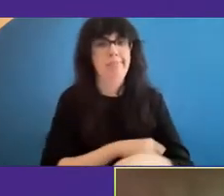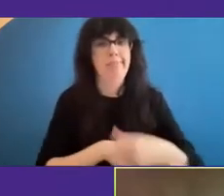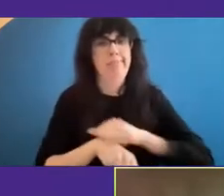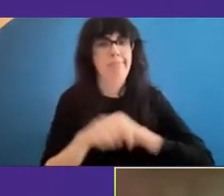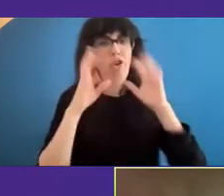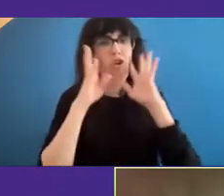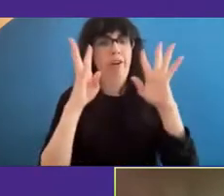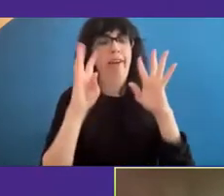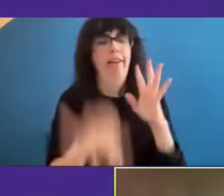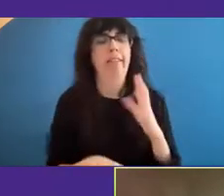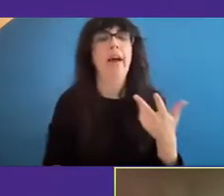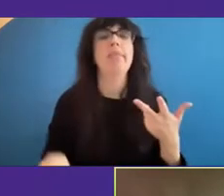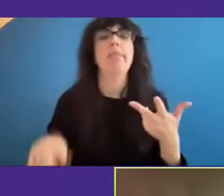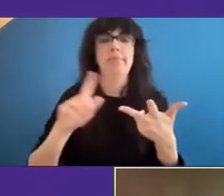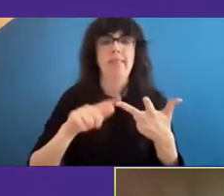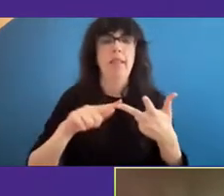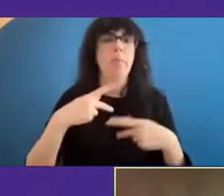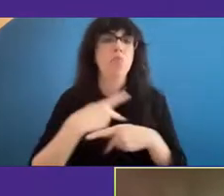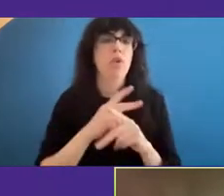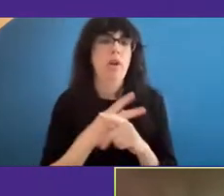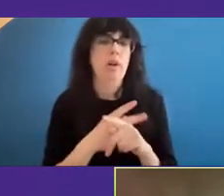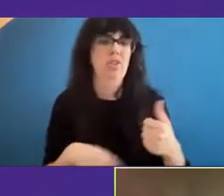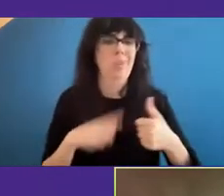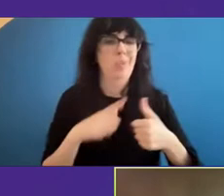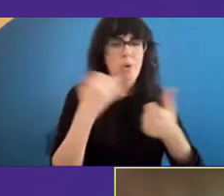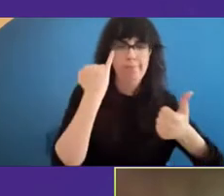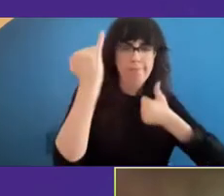And then the production, staging it and that sort of thing.